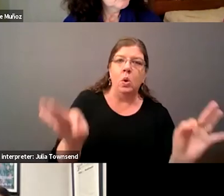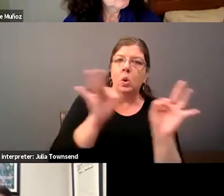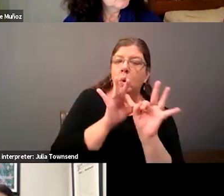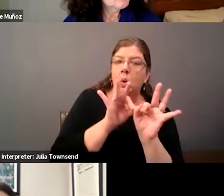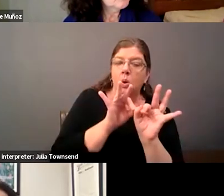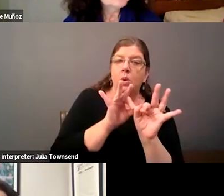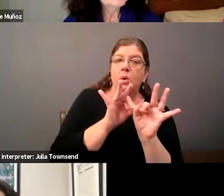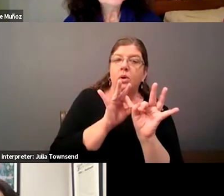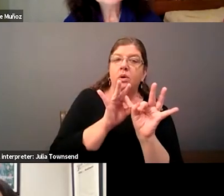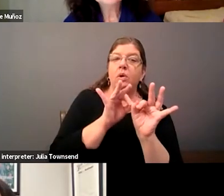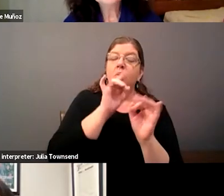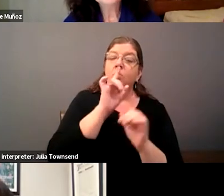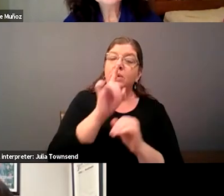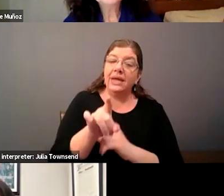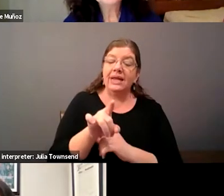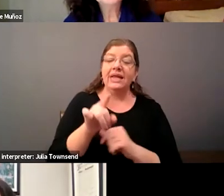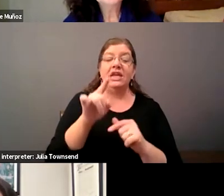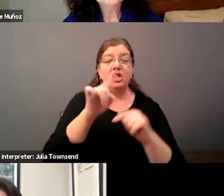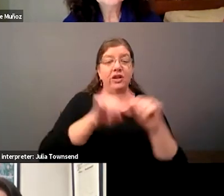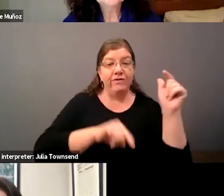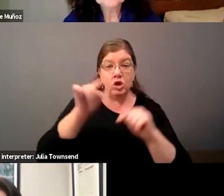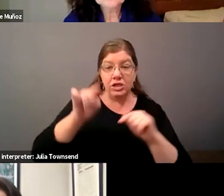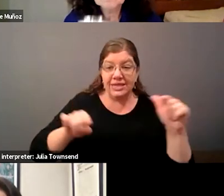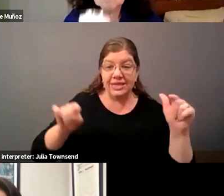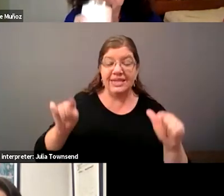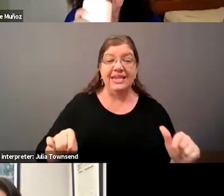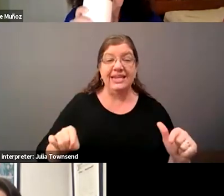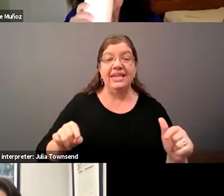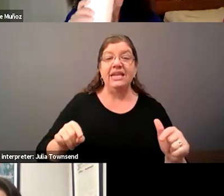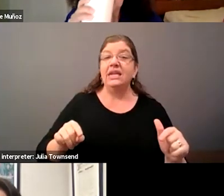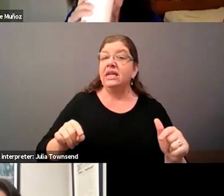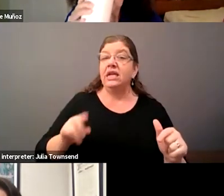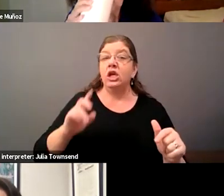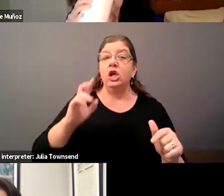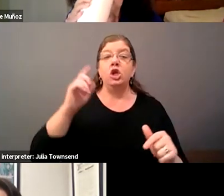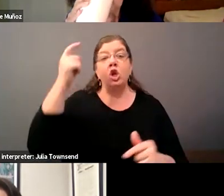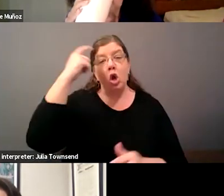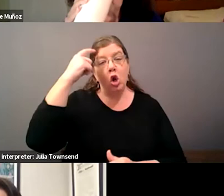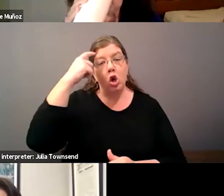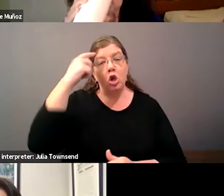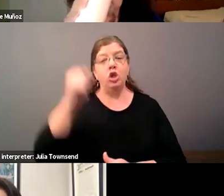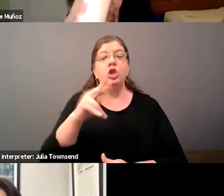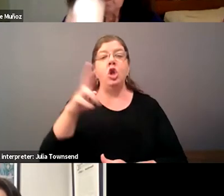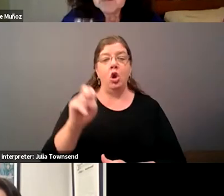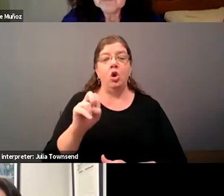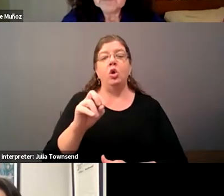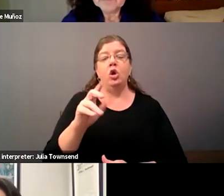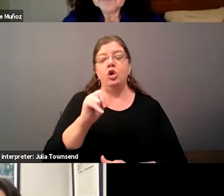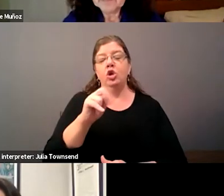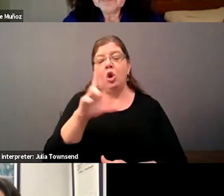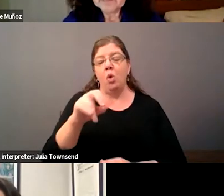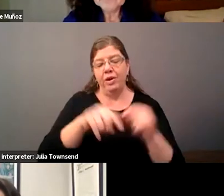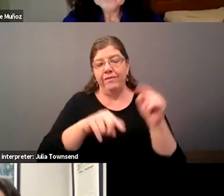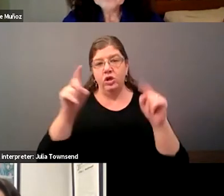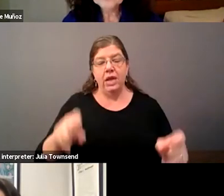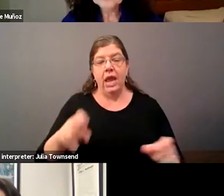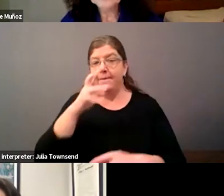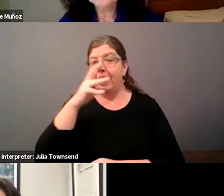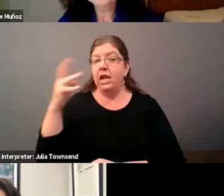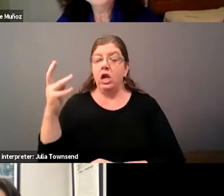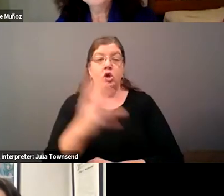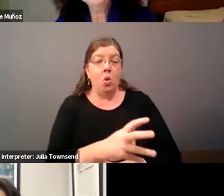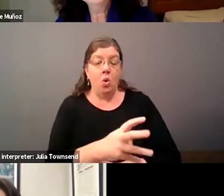want to say neurodiversity is being completely ignored something that 20